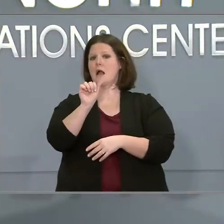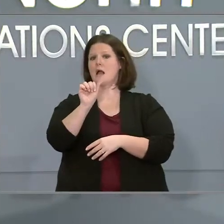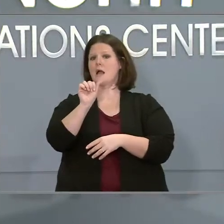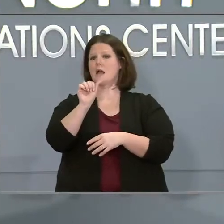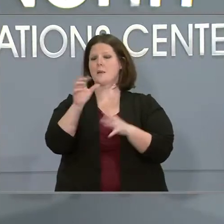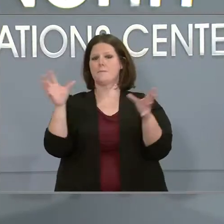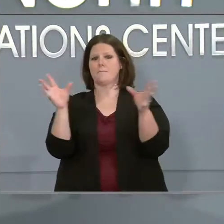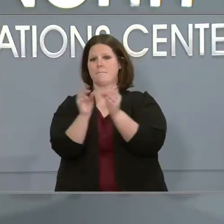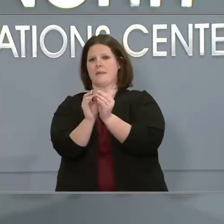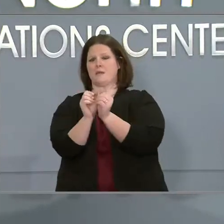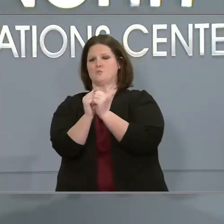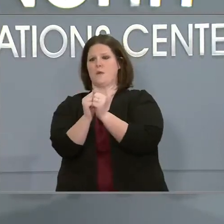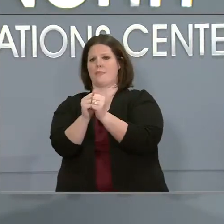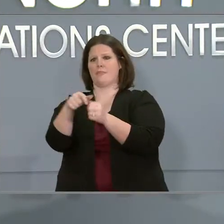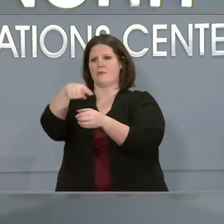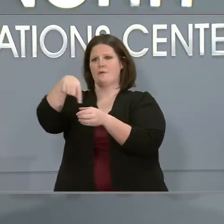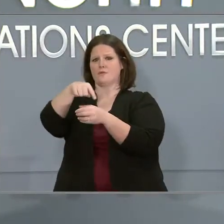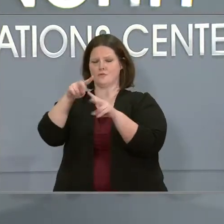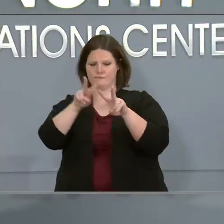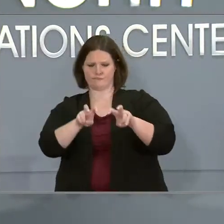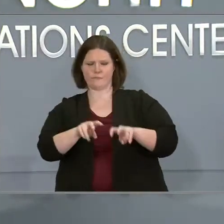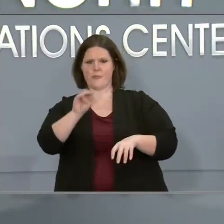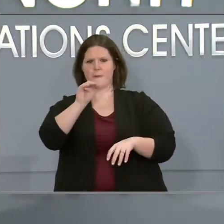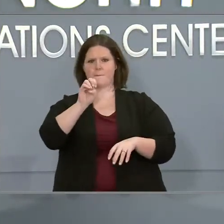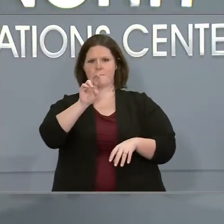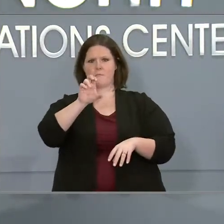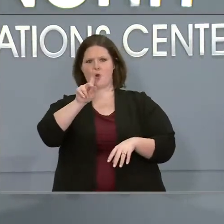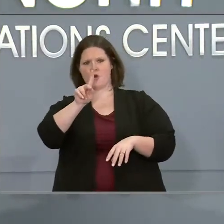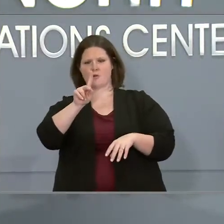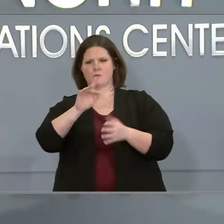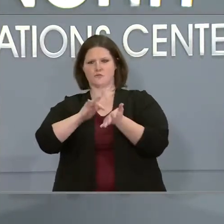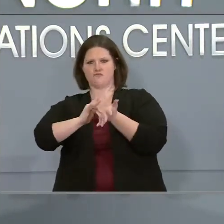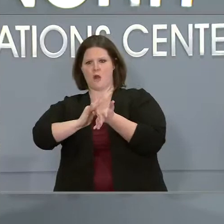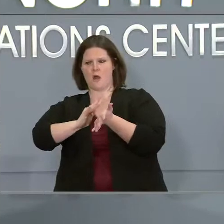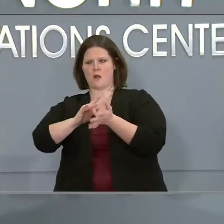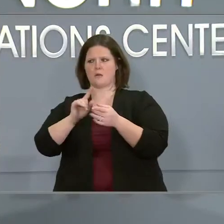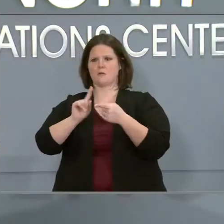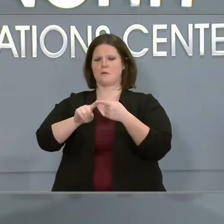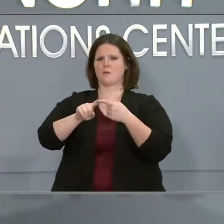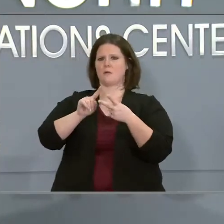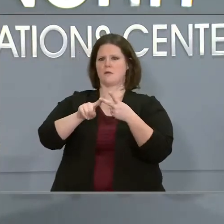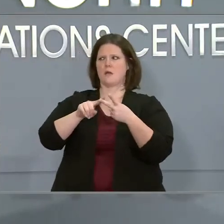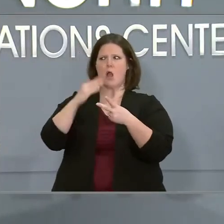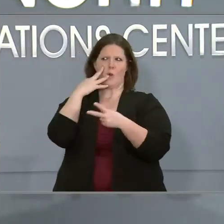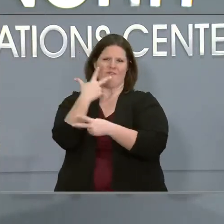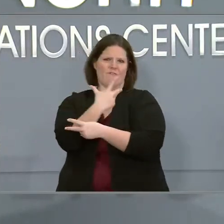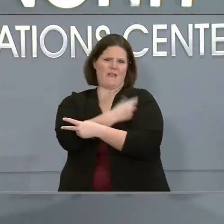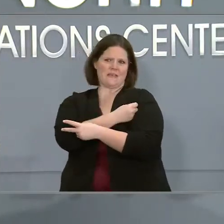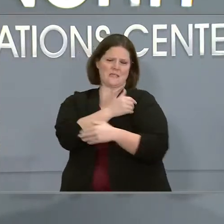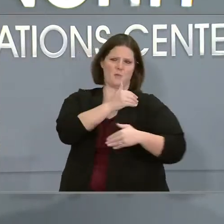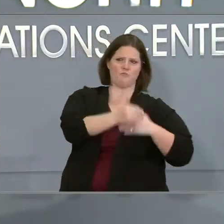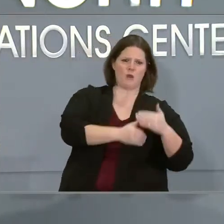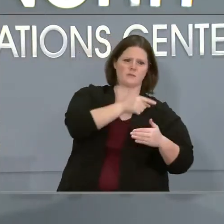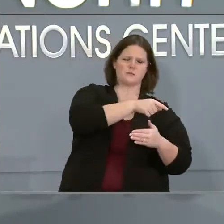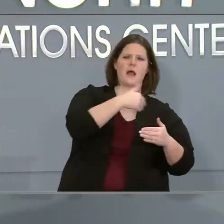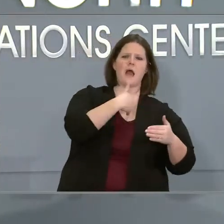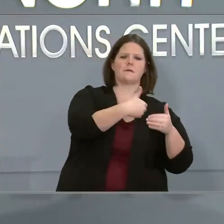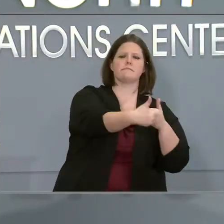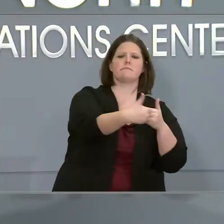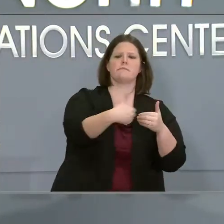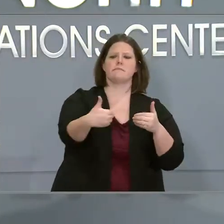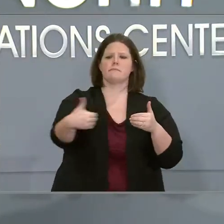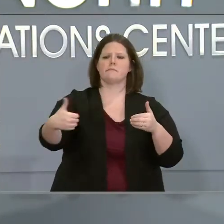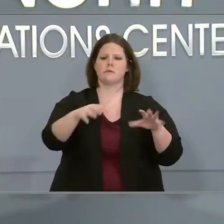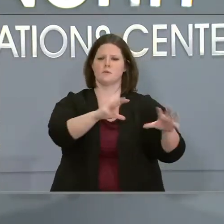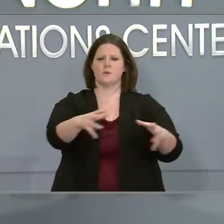today to consider the Merck drug. I know that at least in the vaccine process, a lot of those distribution details